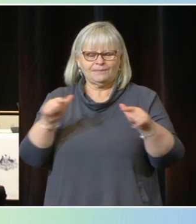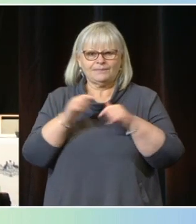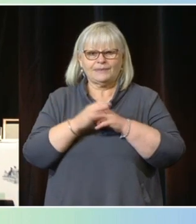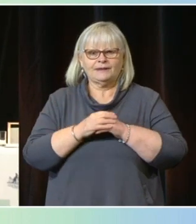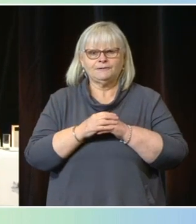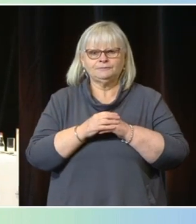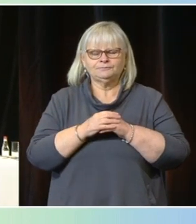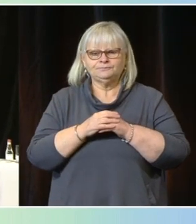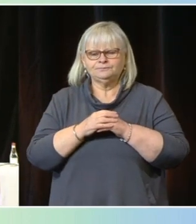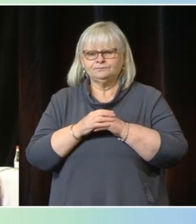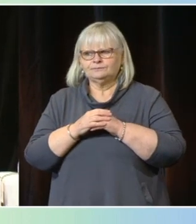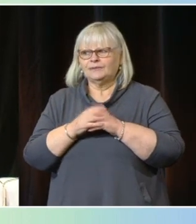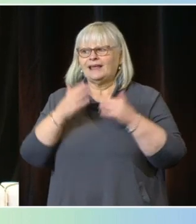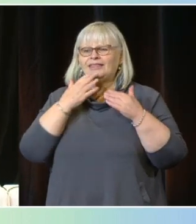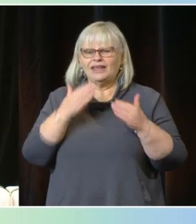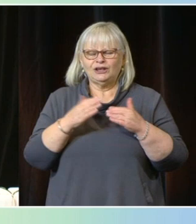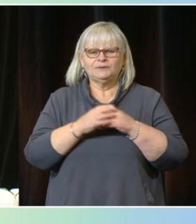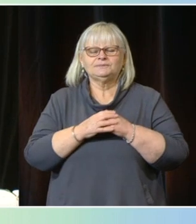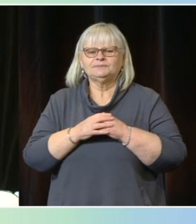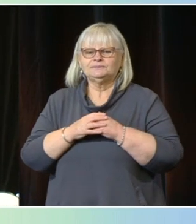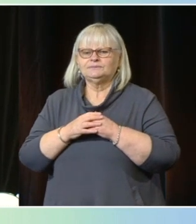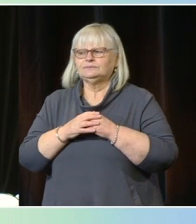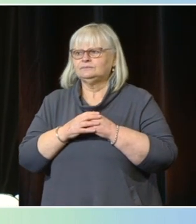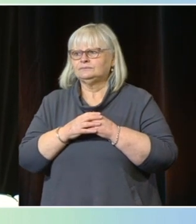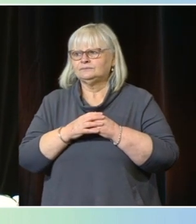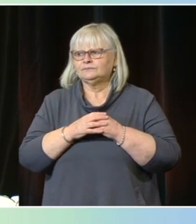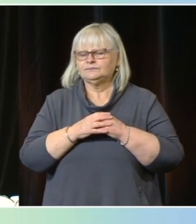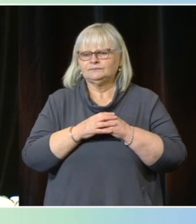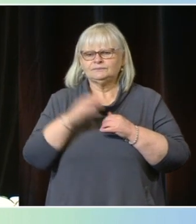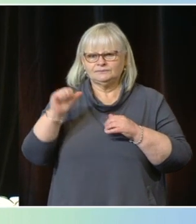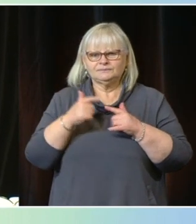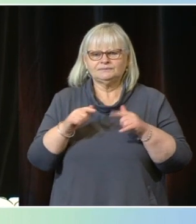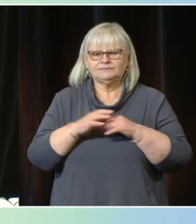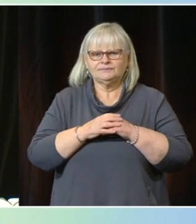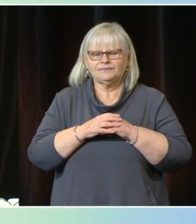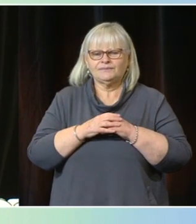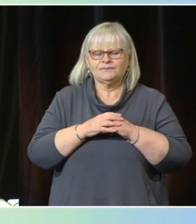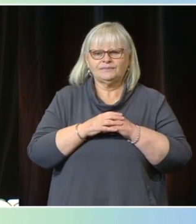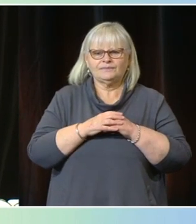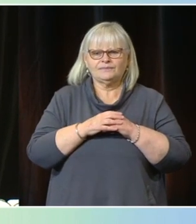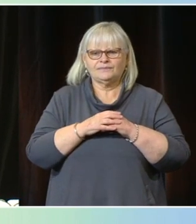worry thank you and Nara marung yelling